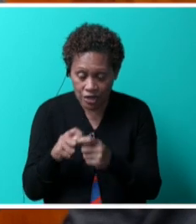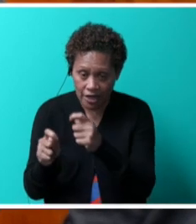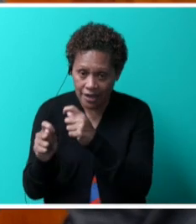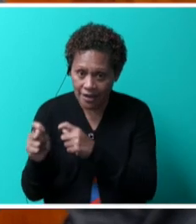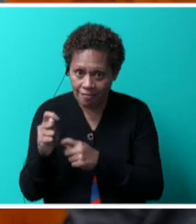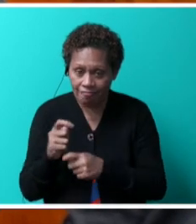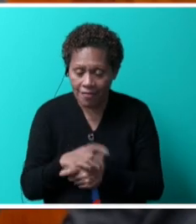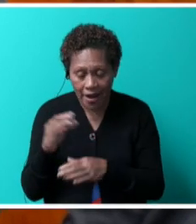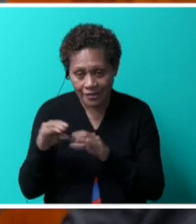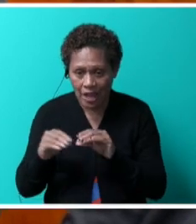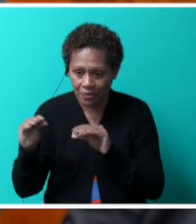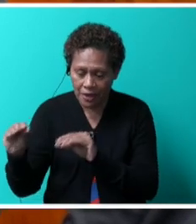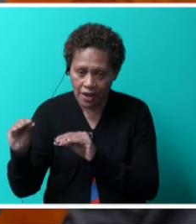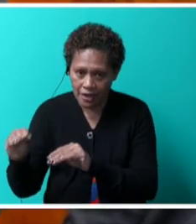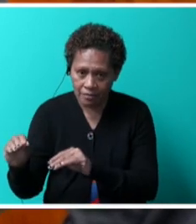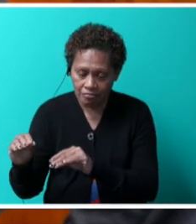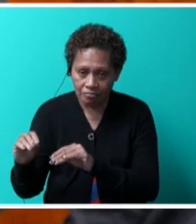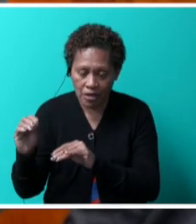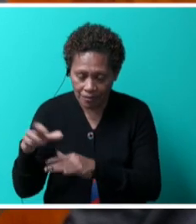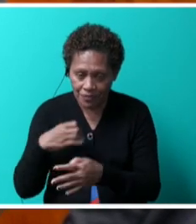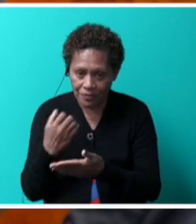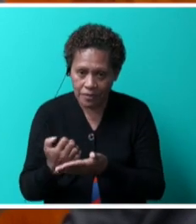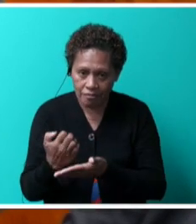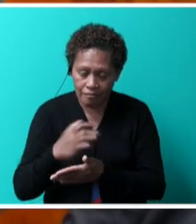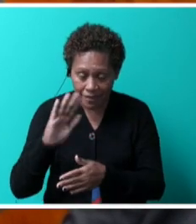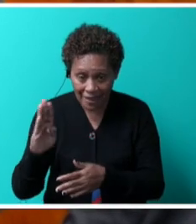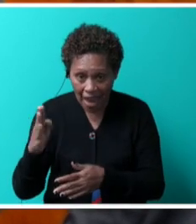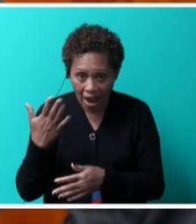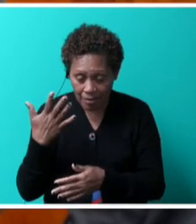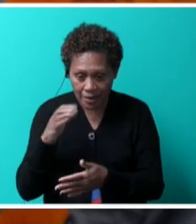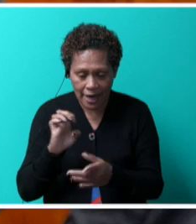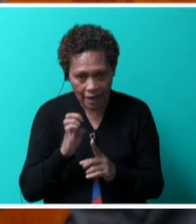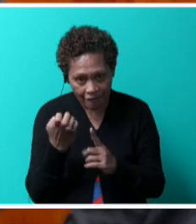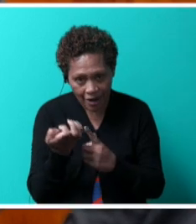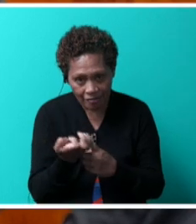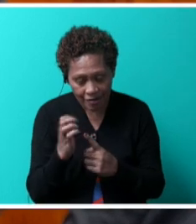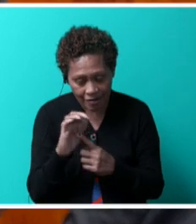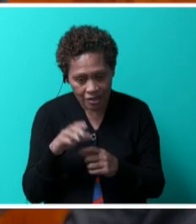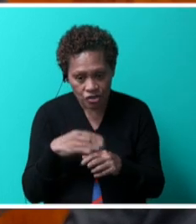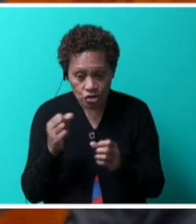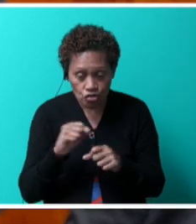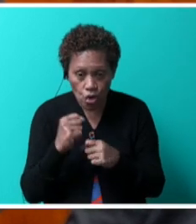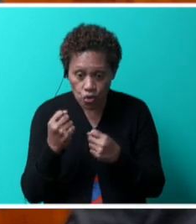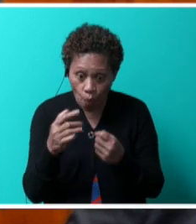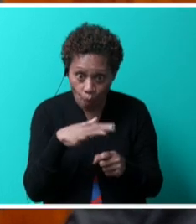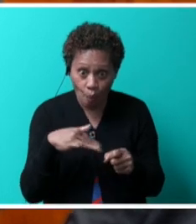performances, employment, nutrition outcome, environmental and social dimension of the